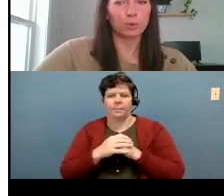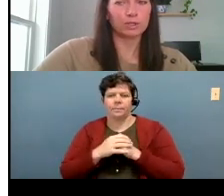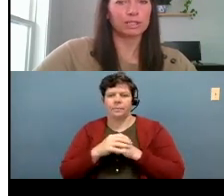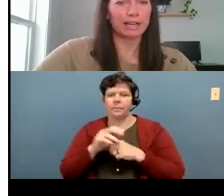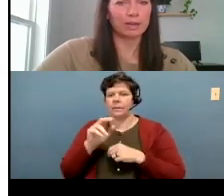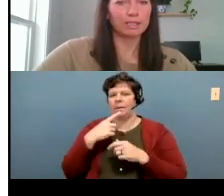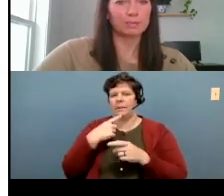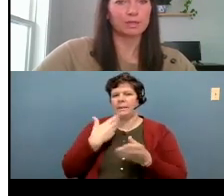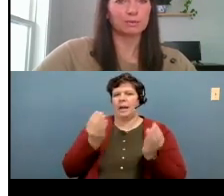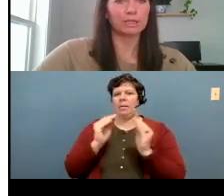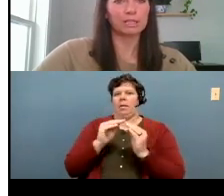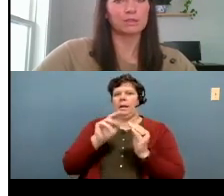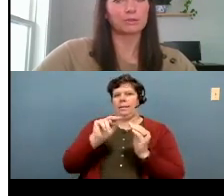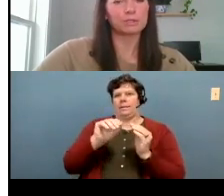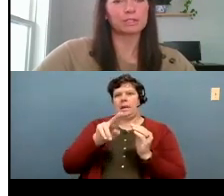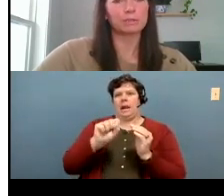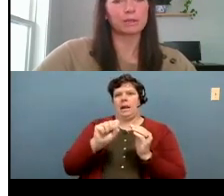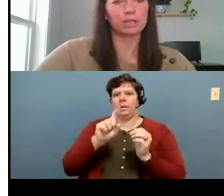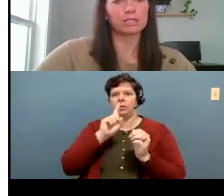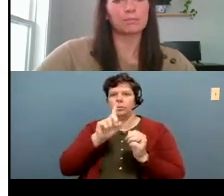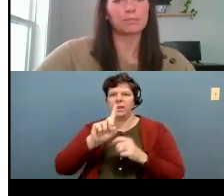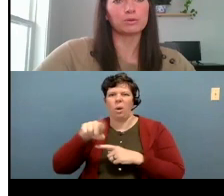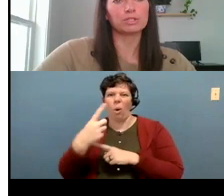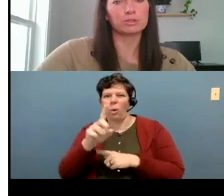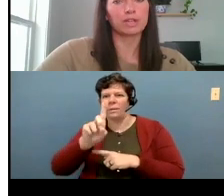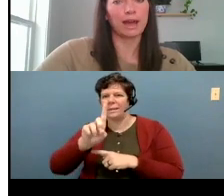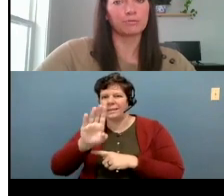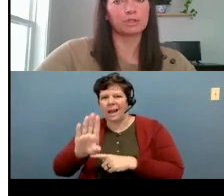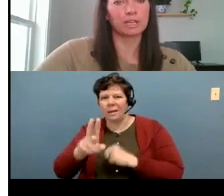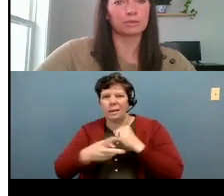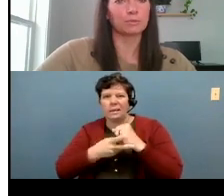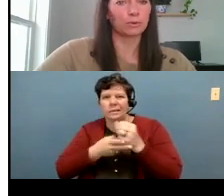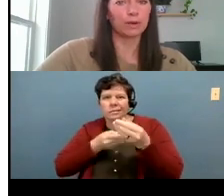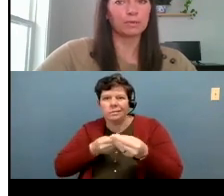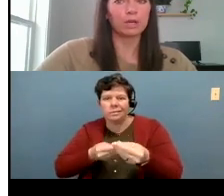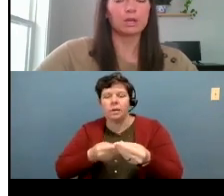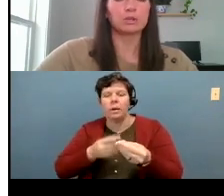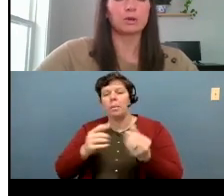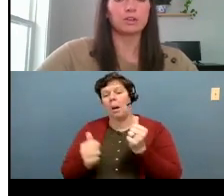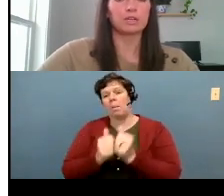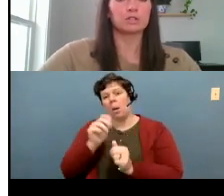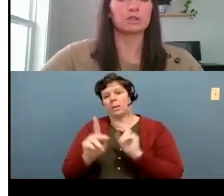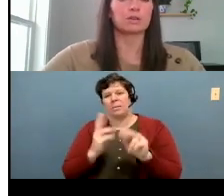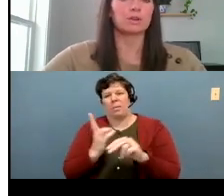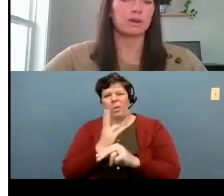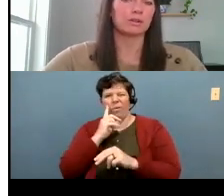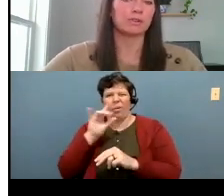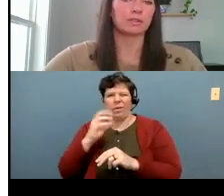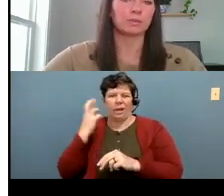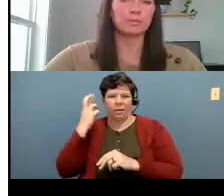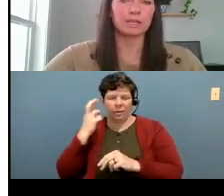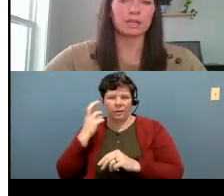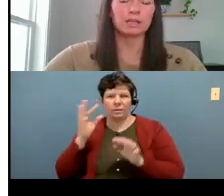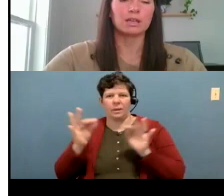much more than a database, but it really is the first experience that most users have with the NamUs program. So I want to make sure that you all know how to